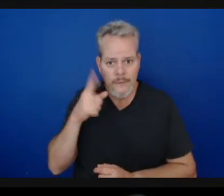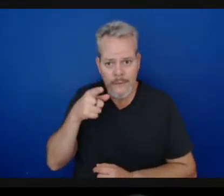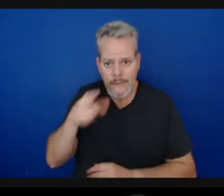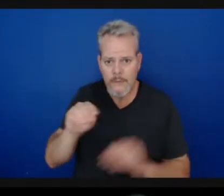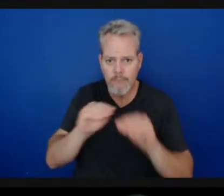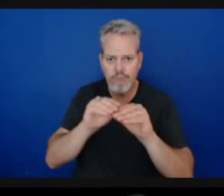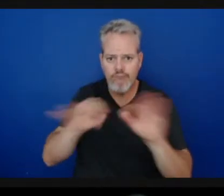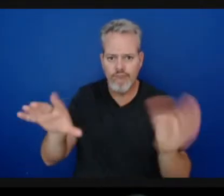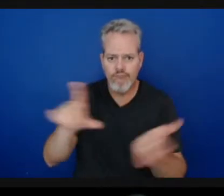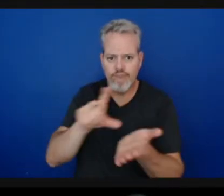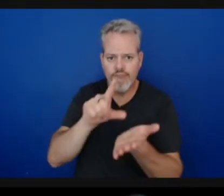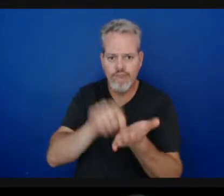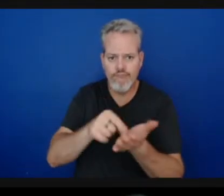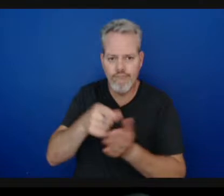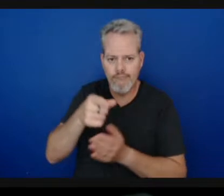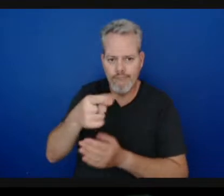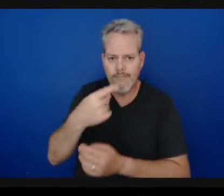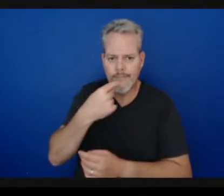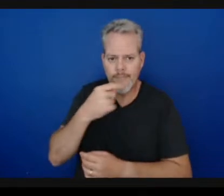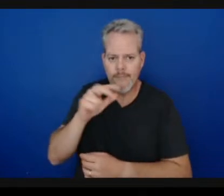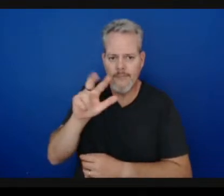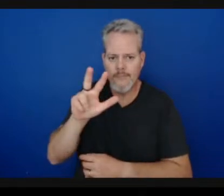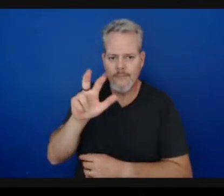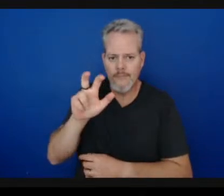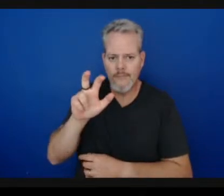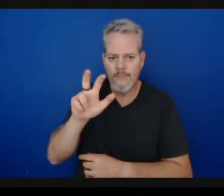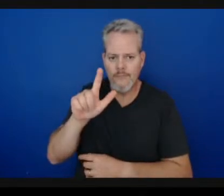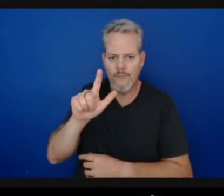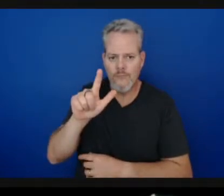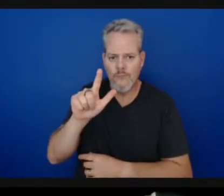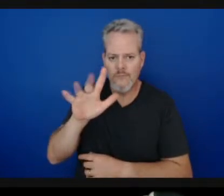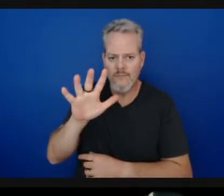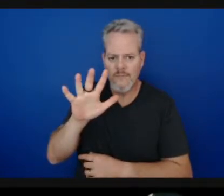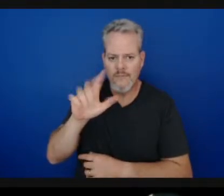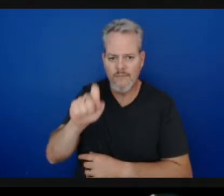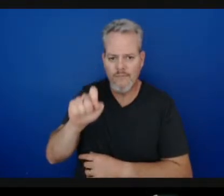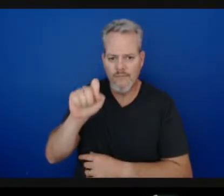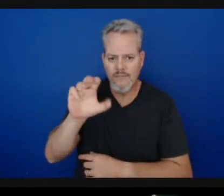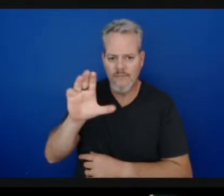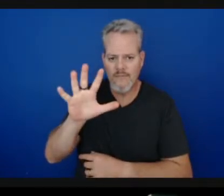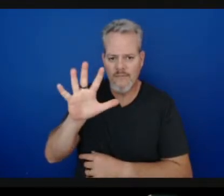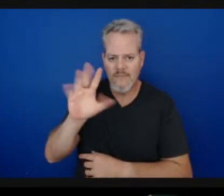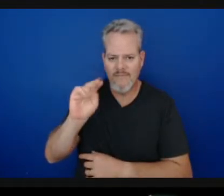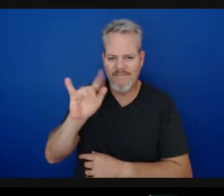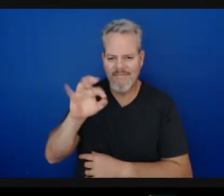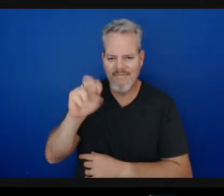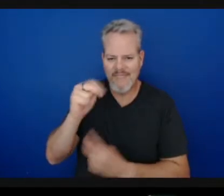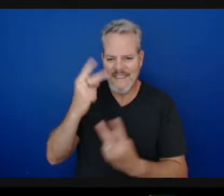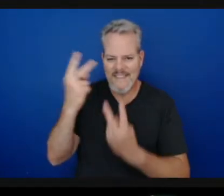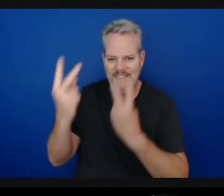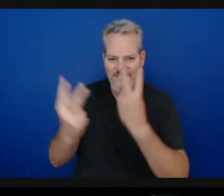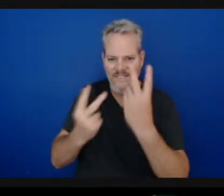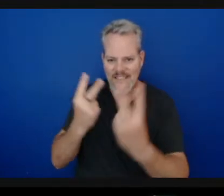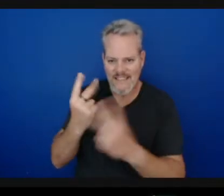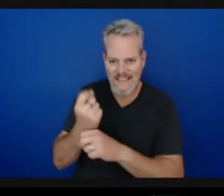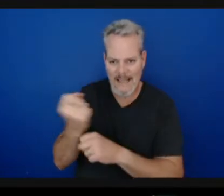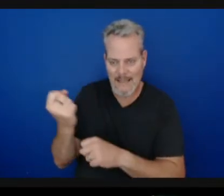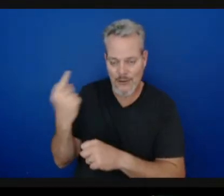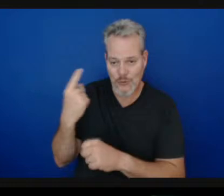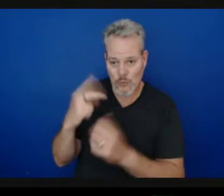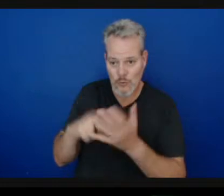park system, 326 million visits last year. And of those, 1.6